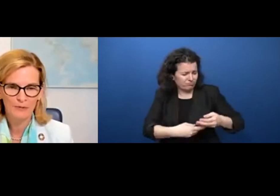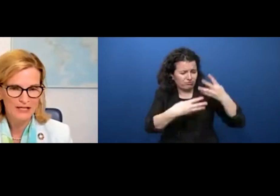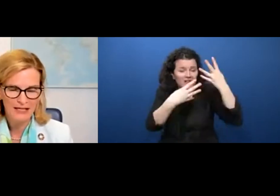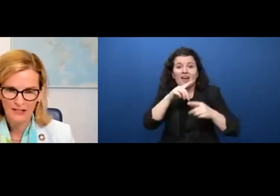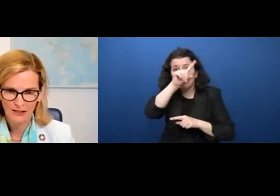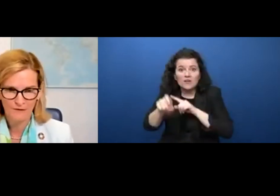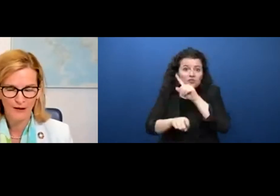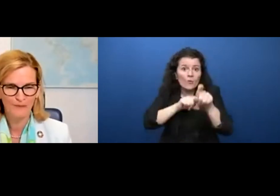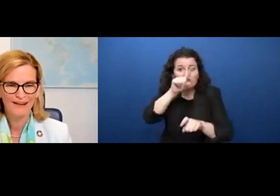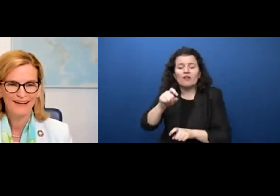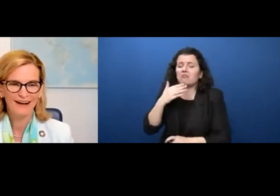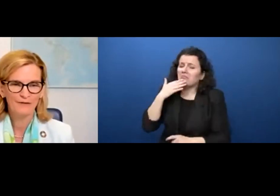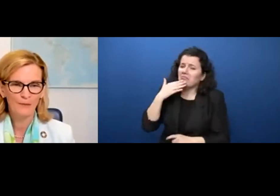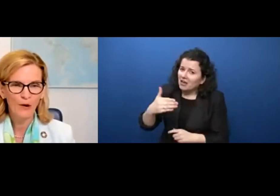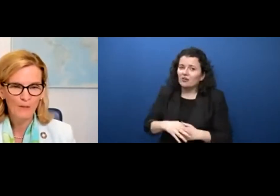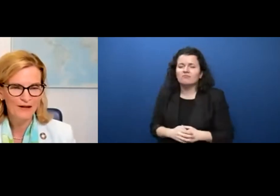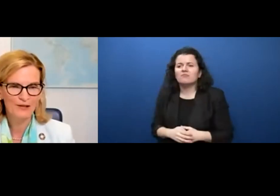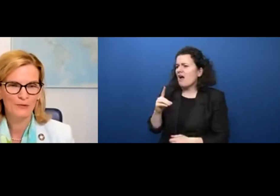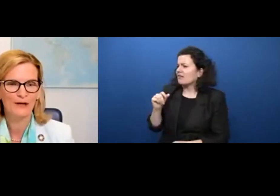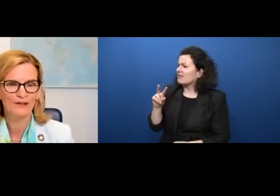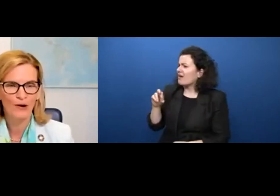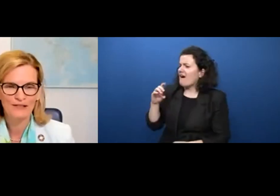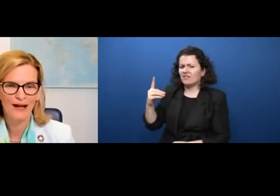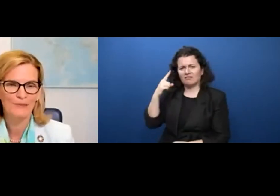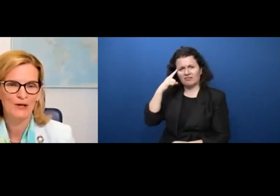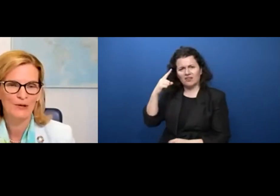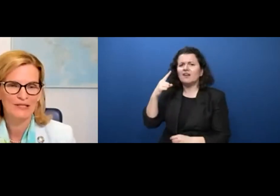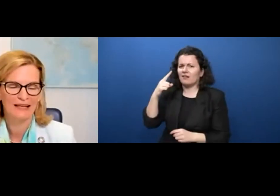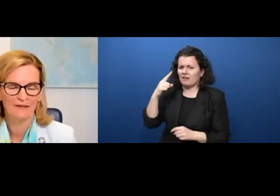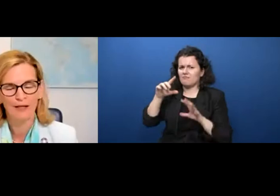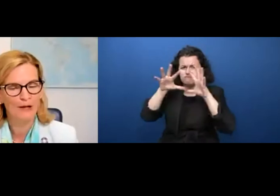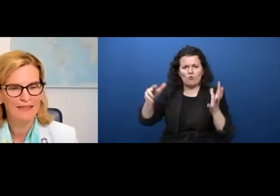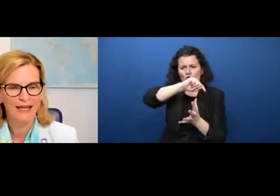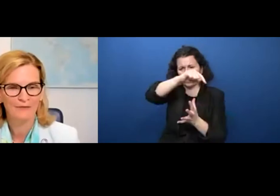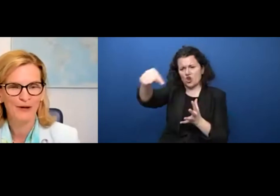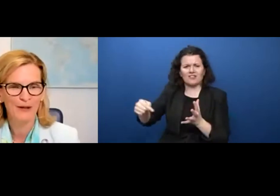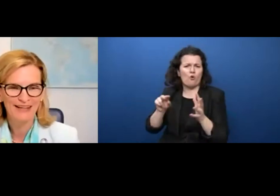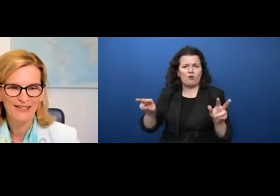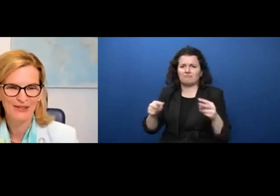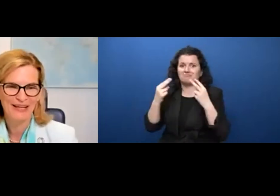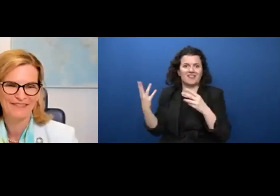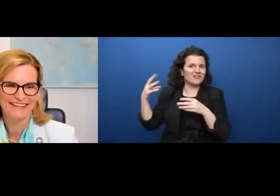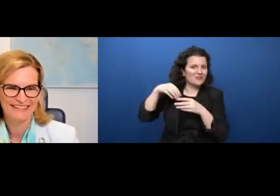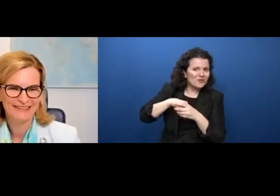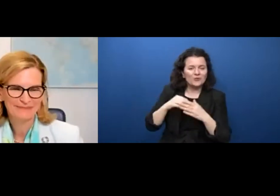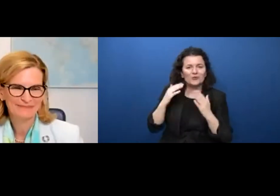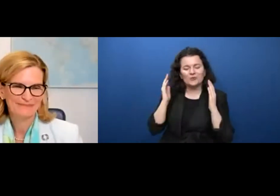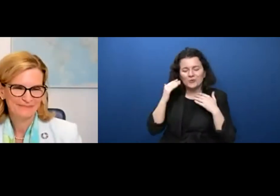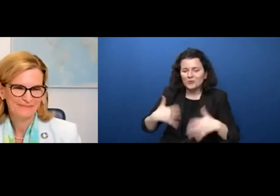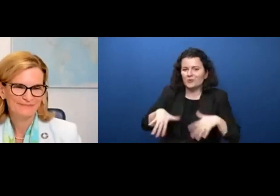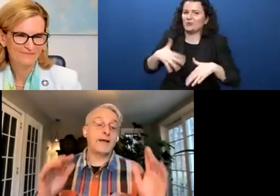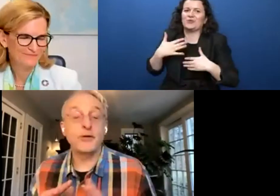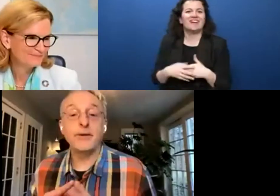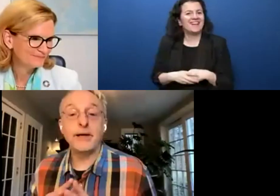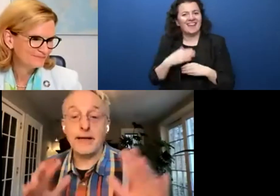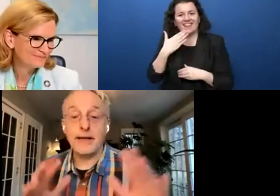we had representation from all parts of the world, all time zones, and I really want to thank everyone. Back to you, David. Okay,